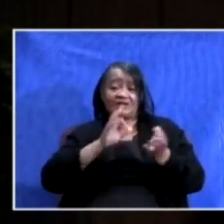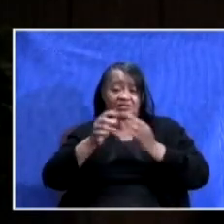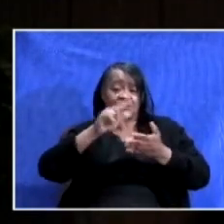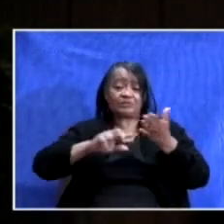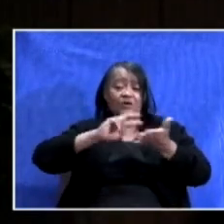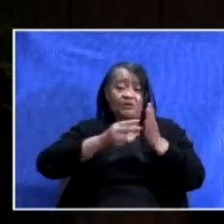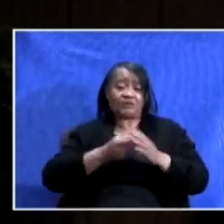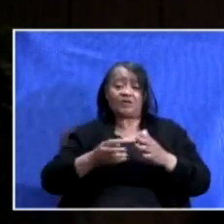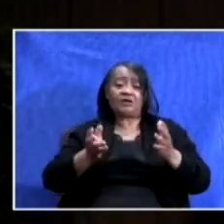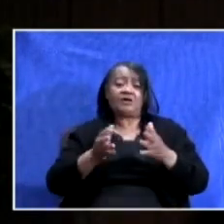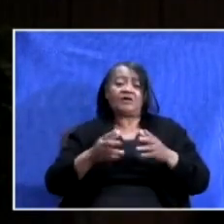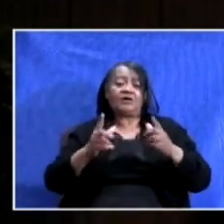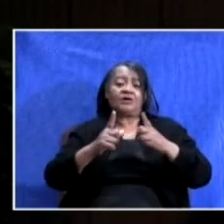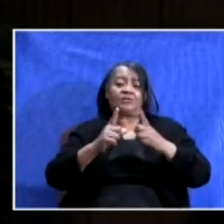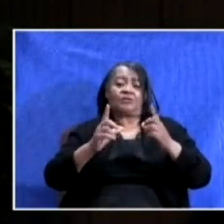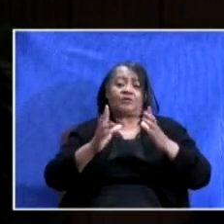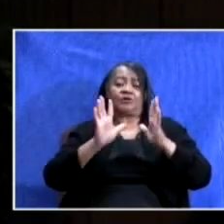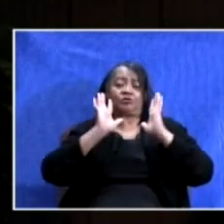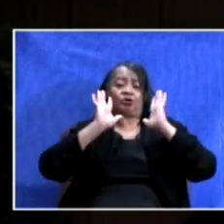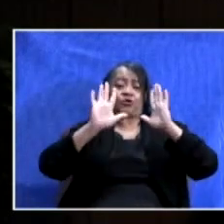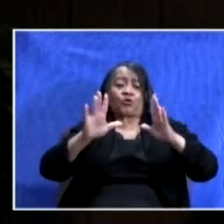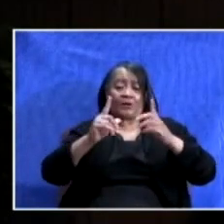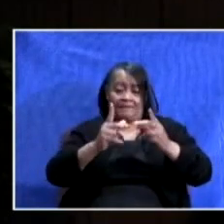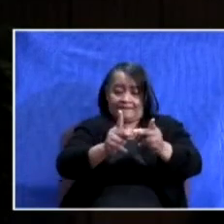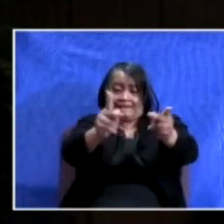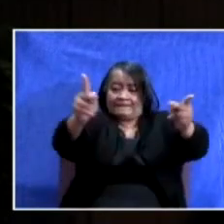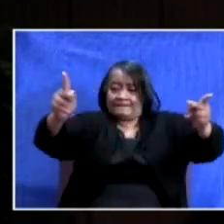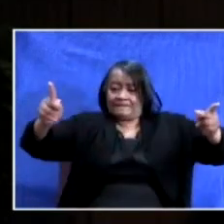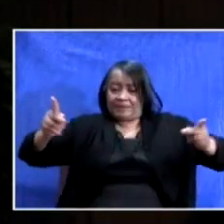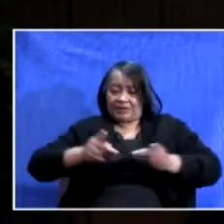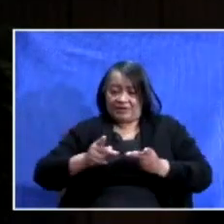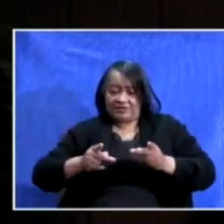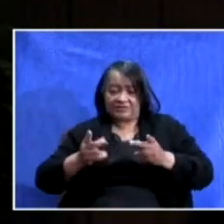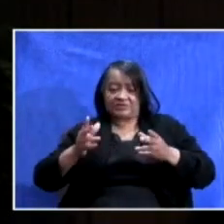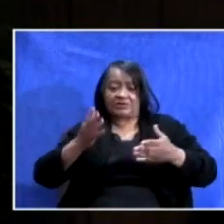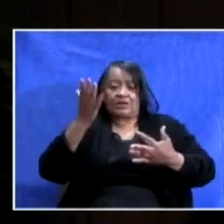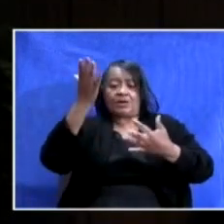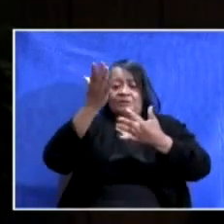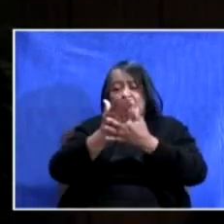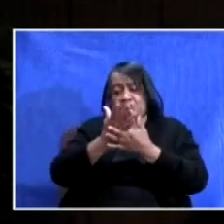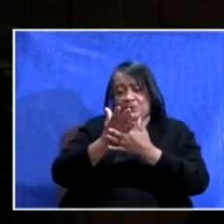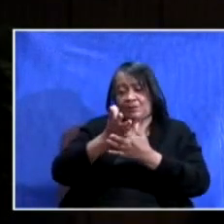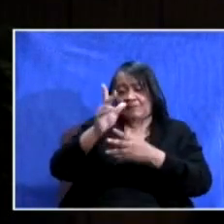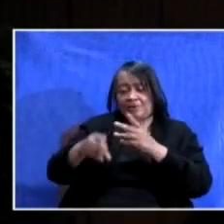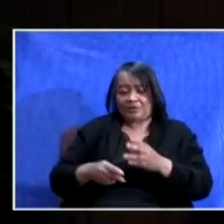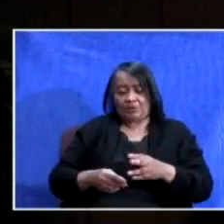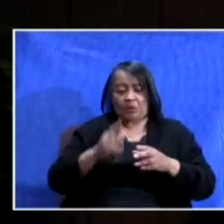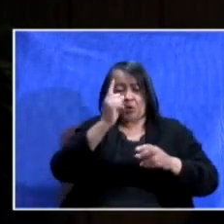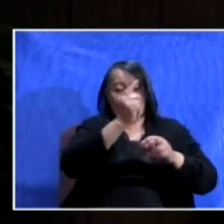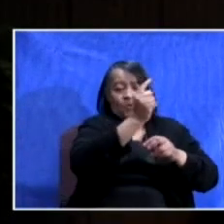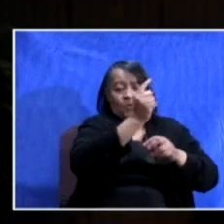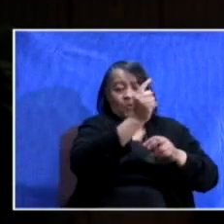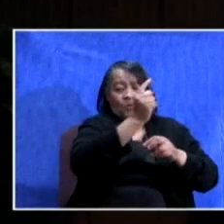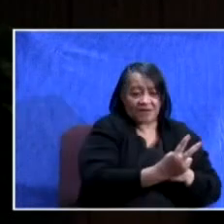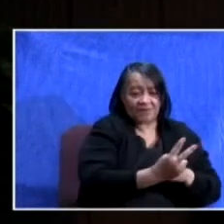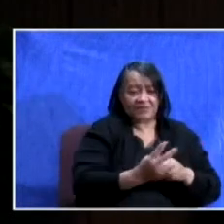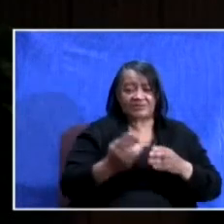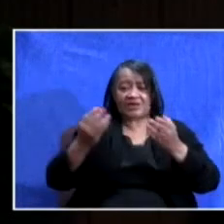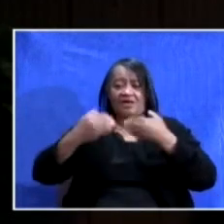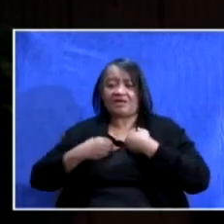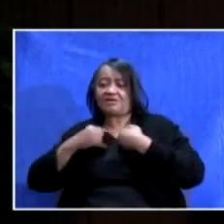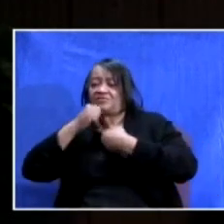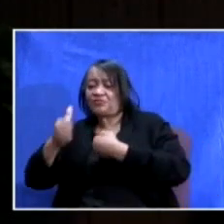There's a great gulf between people, the haves and the have-nots. And